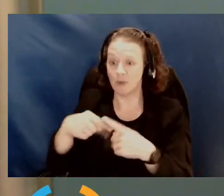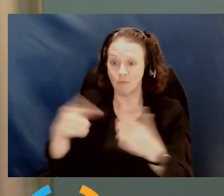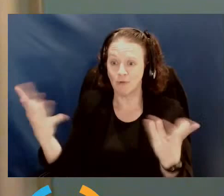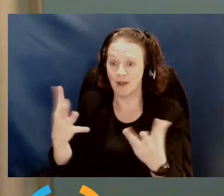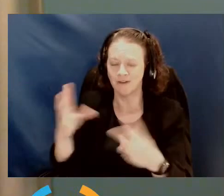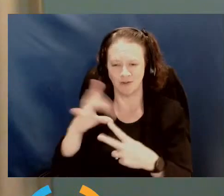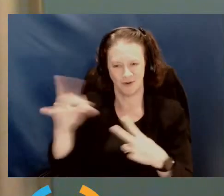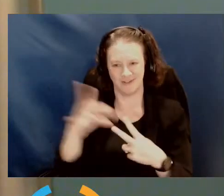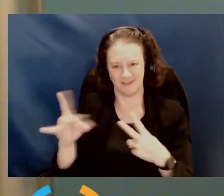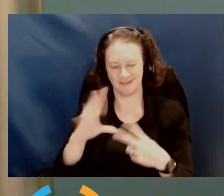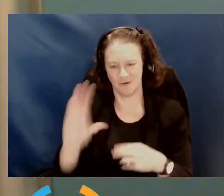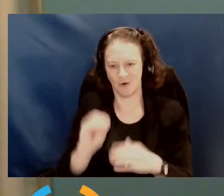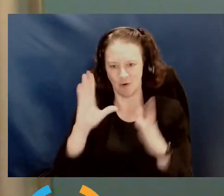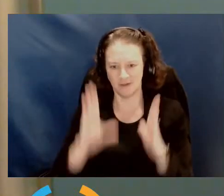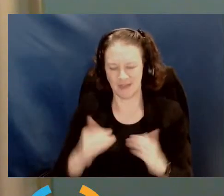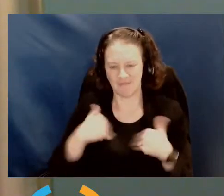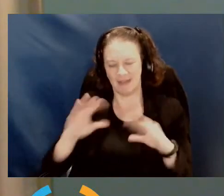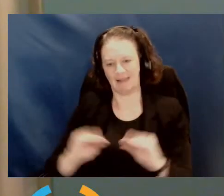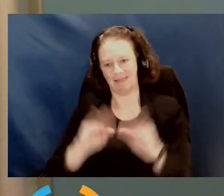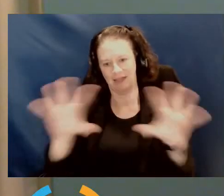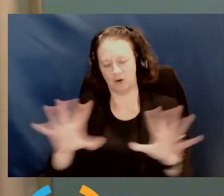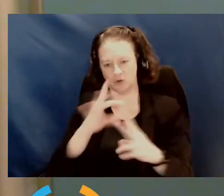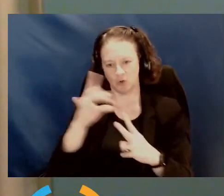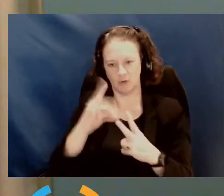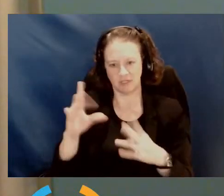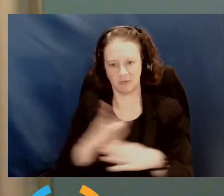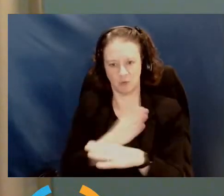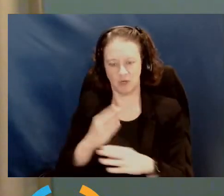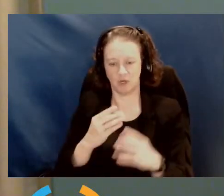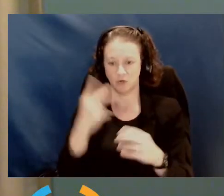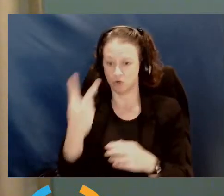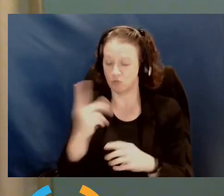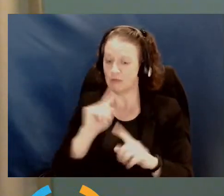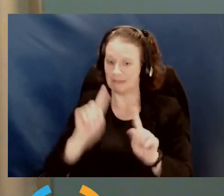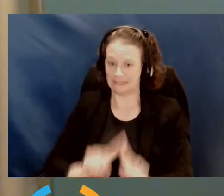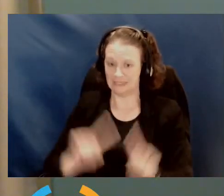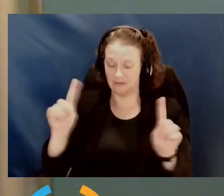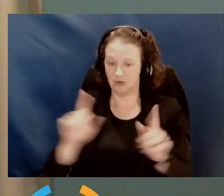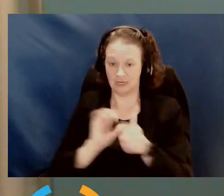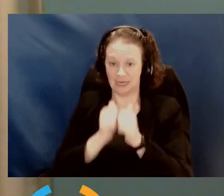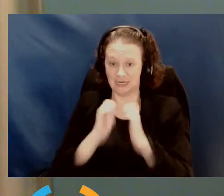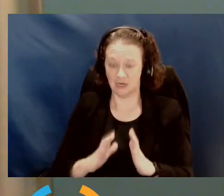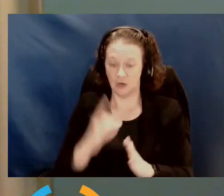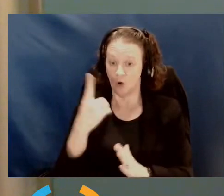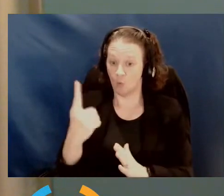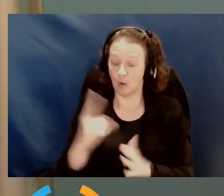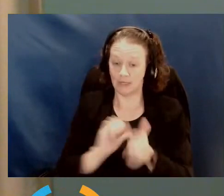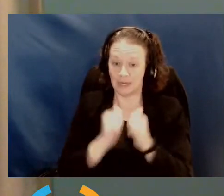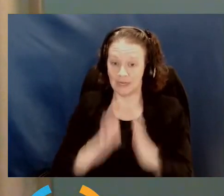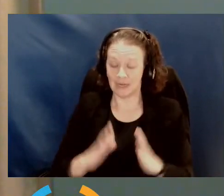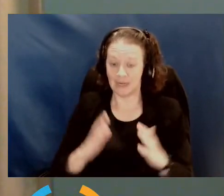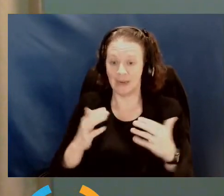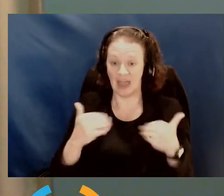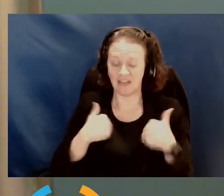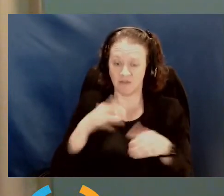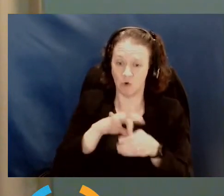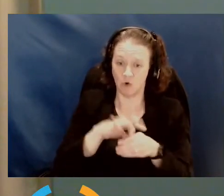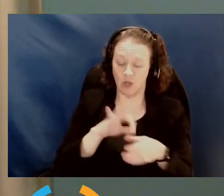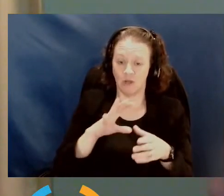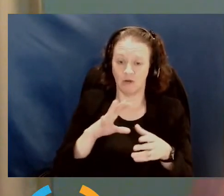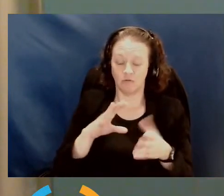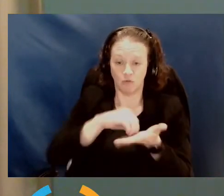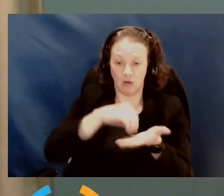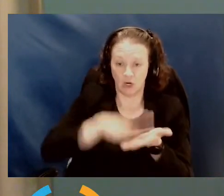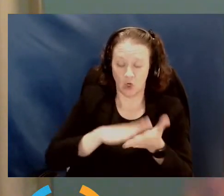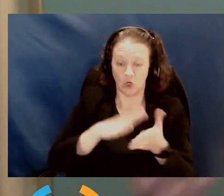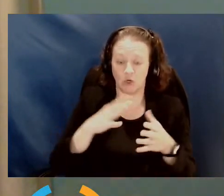clear choice between two very different candidates. One candidate who has a voting record expanding voter access, and one who has voted